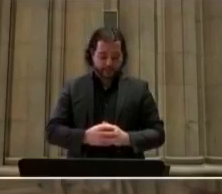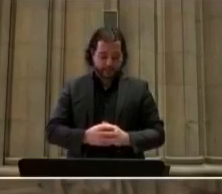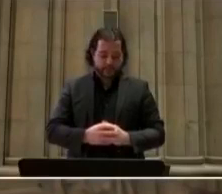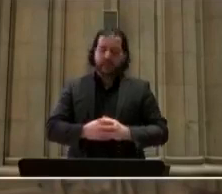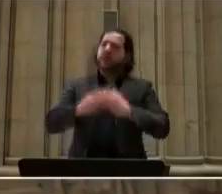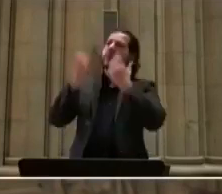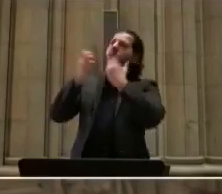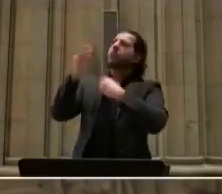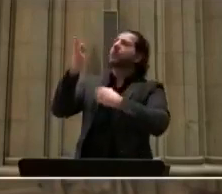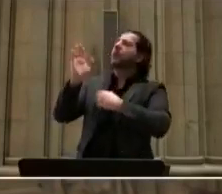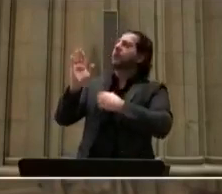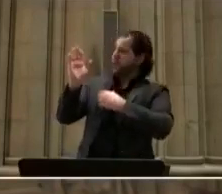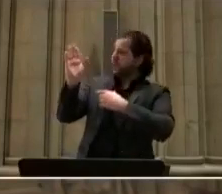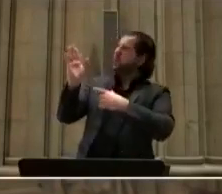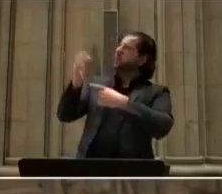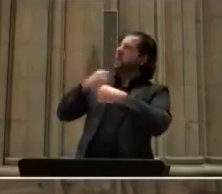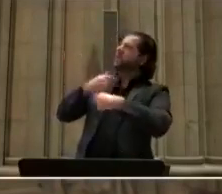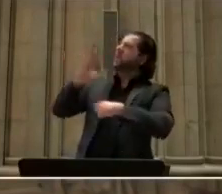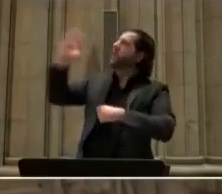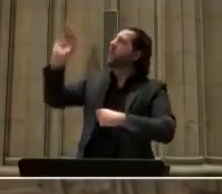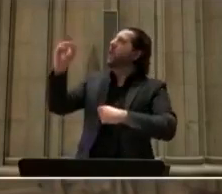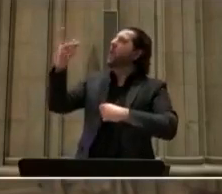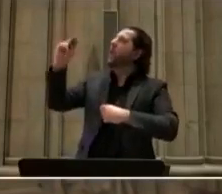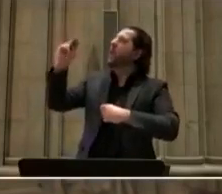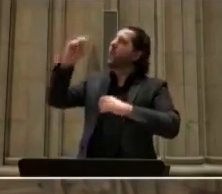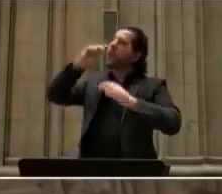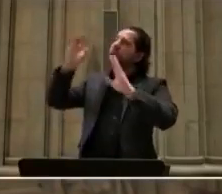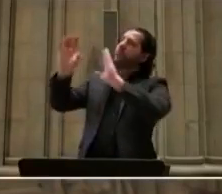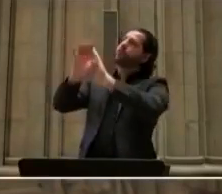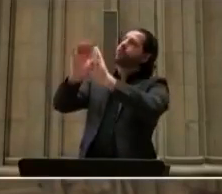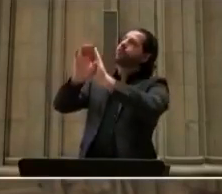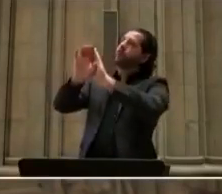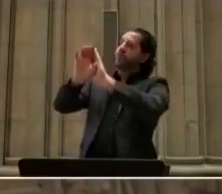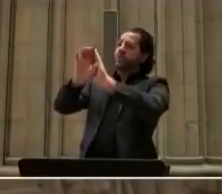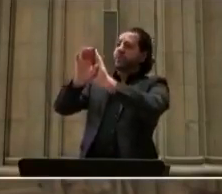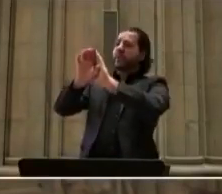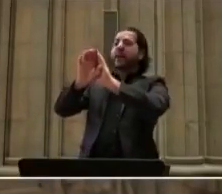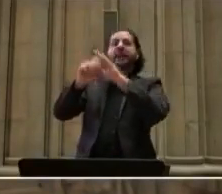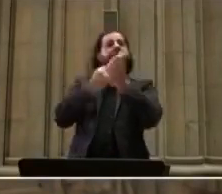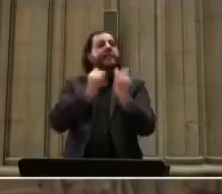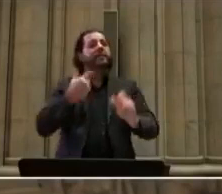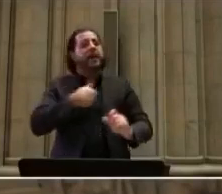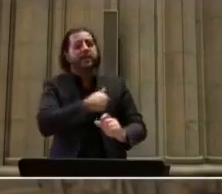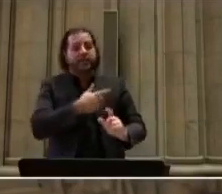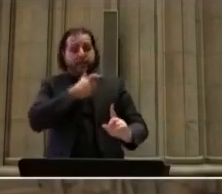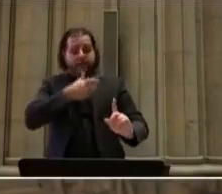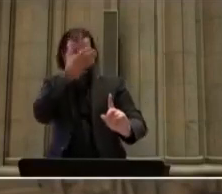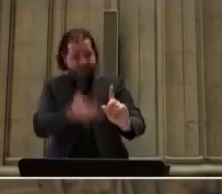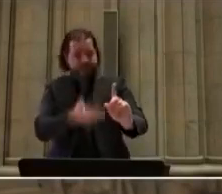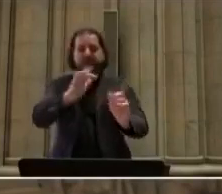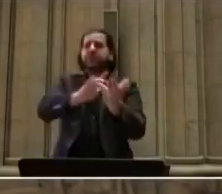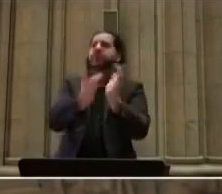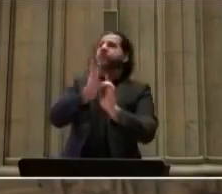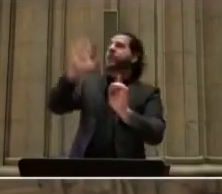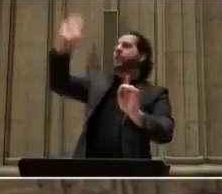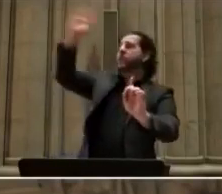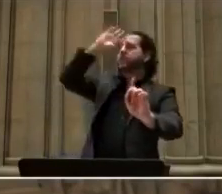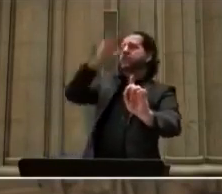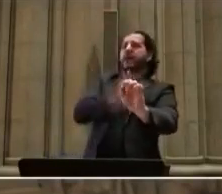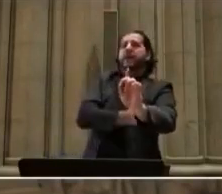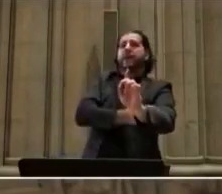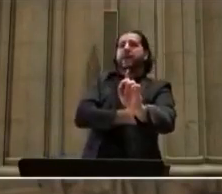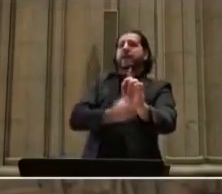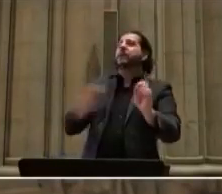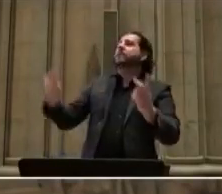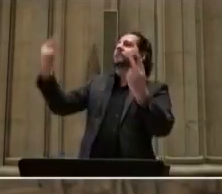O God, you made us in your own image and redeemed us through Jesus, your Son. Look with